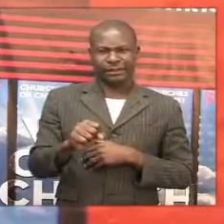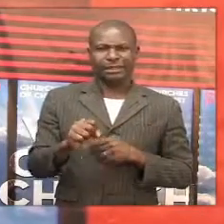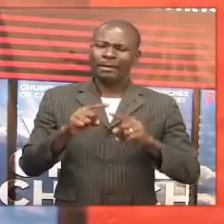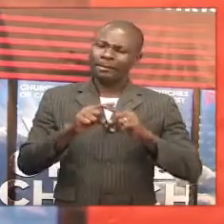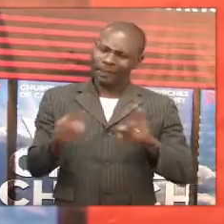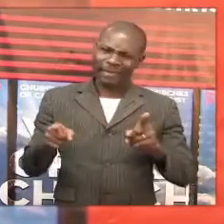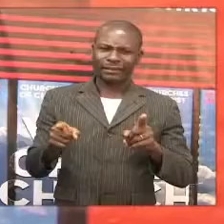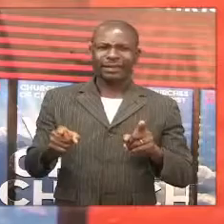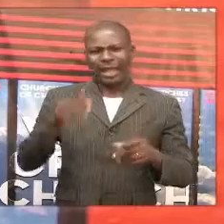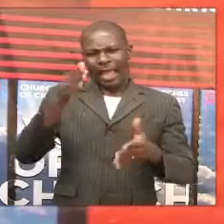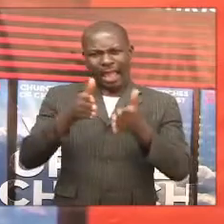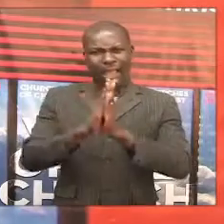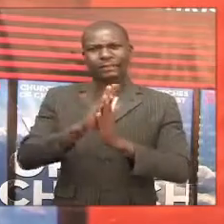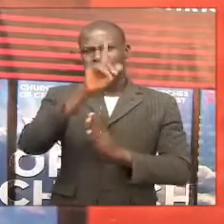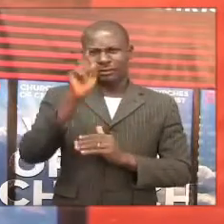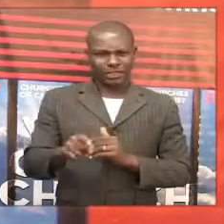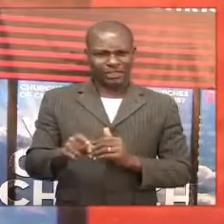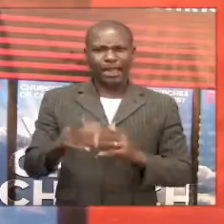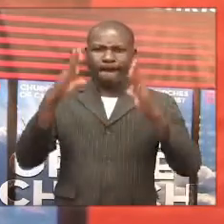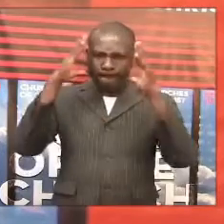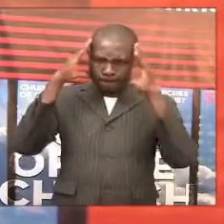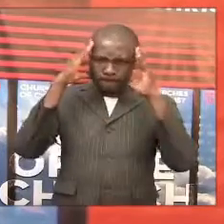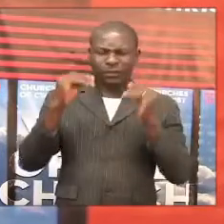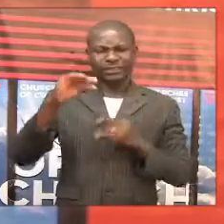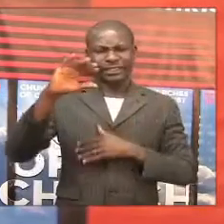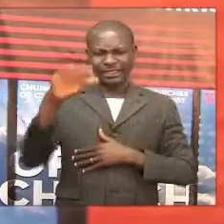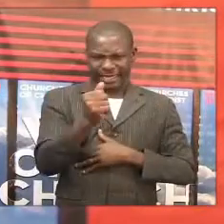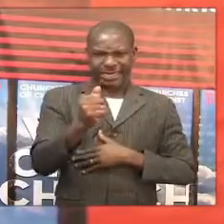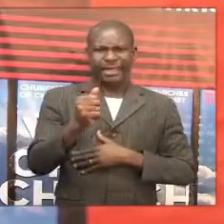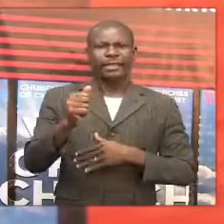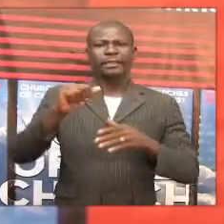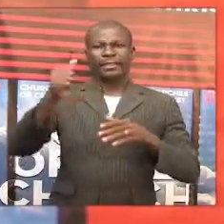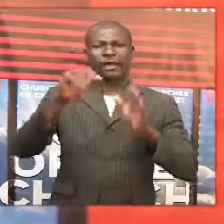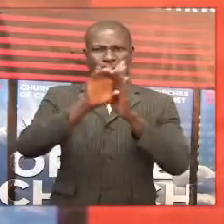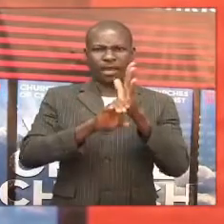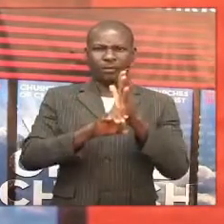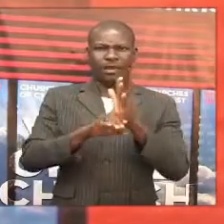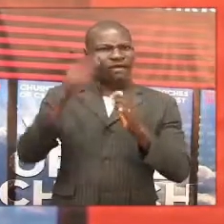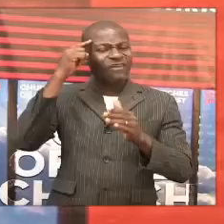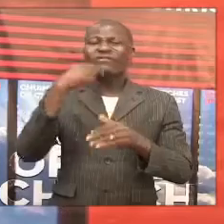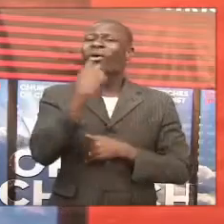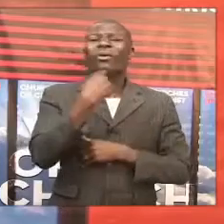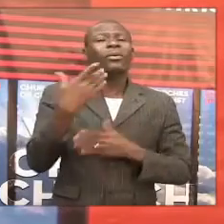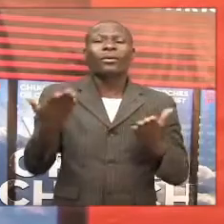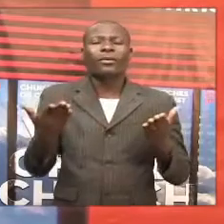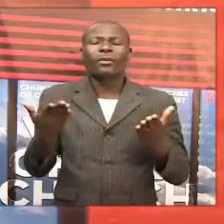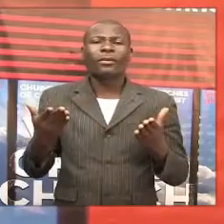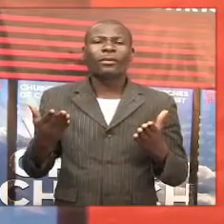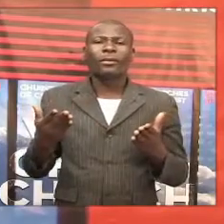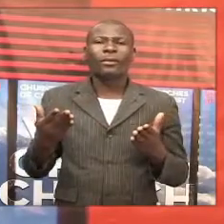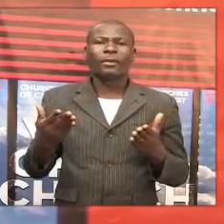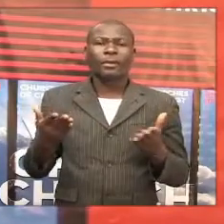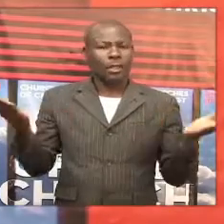ho se Mose num kwaje emransem du no kwaje emransem du e de ma hwan aha nso